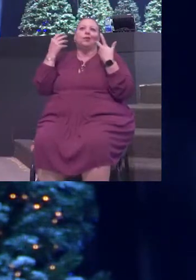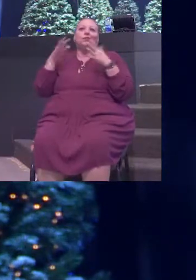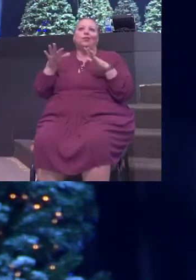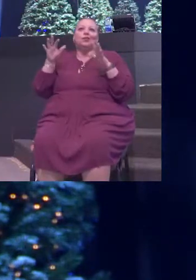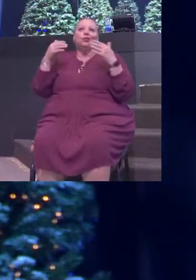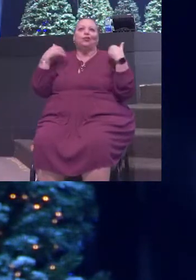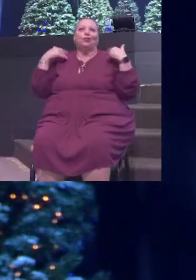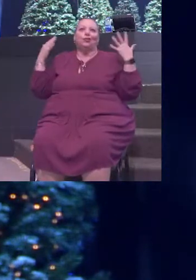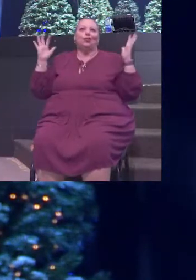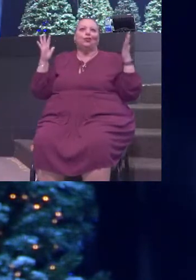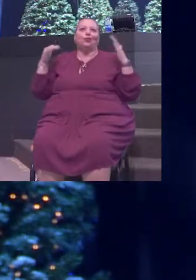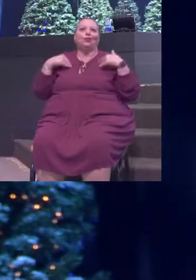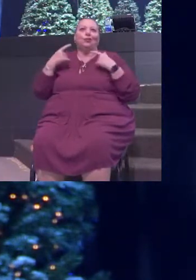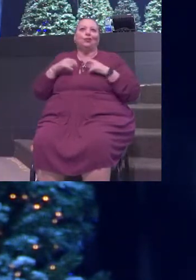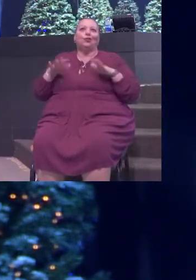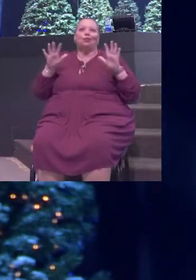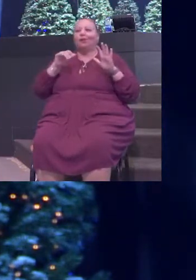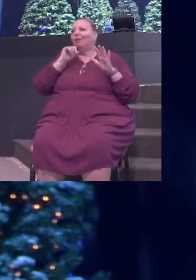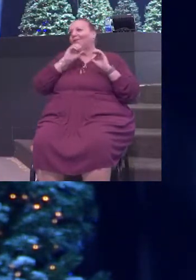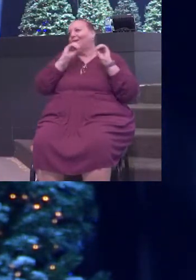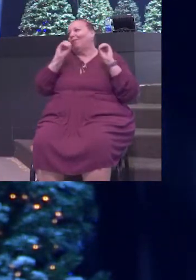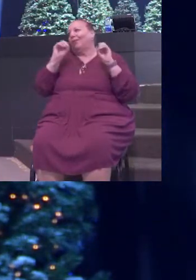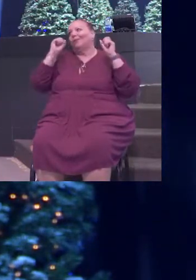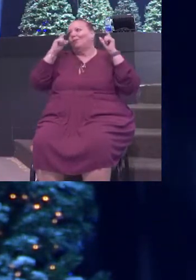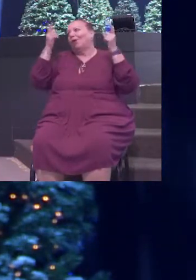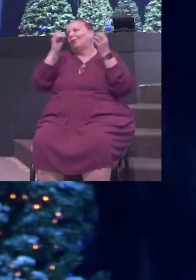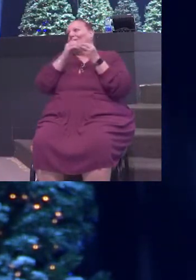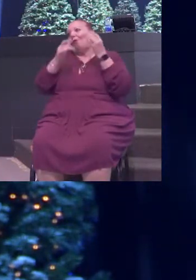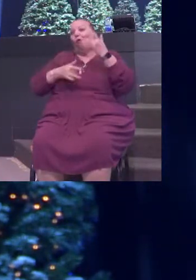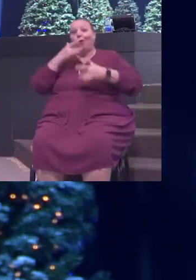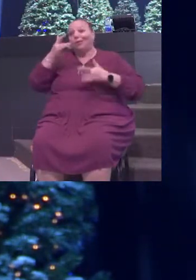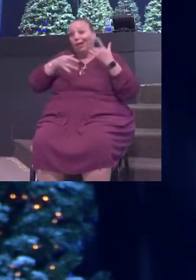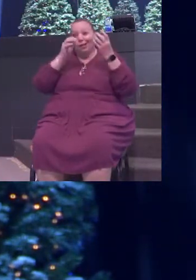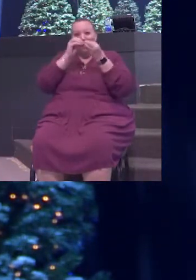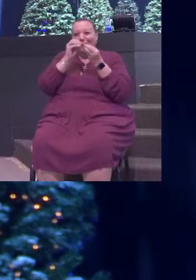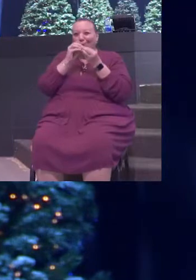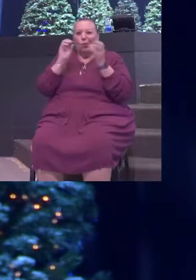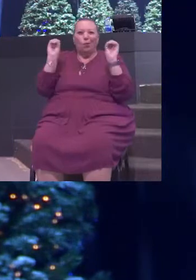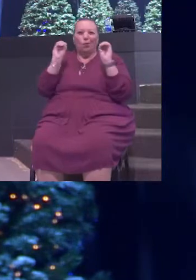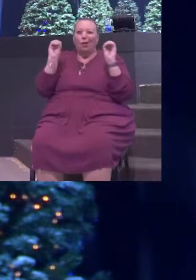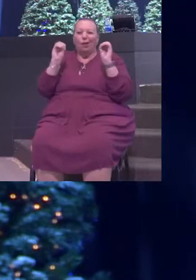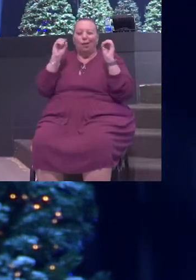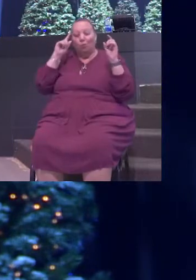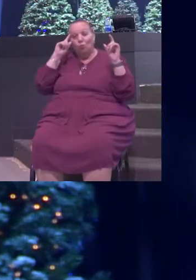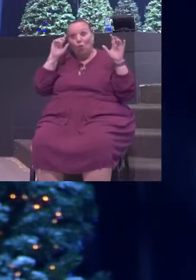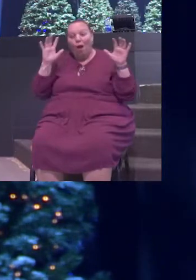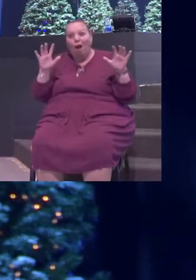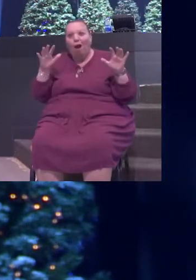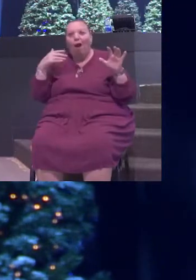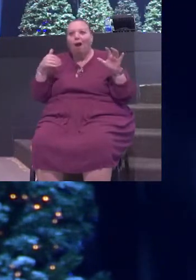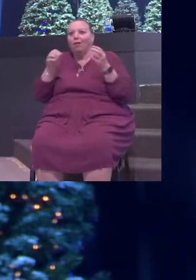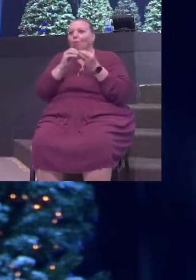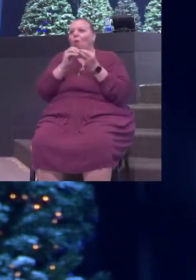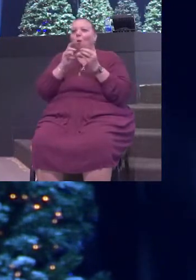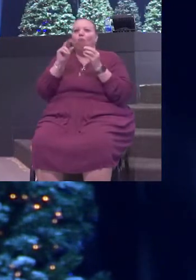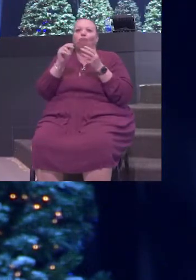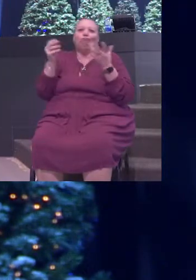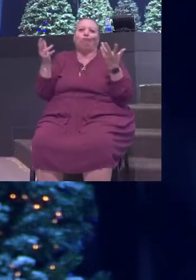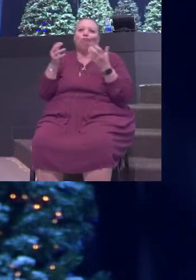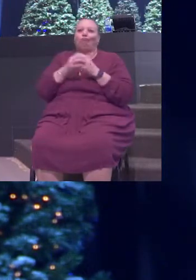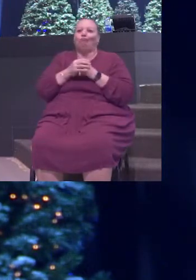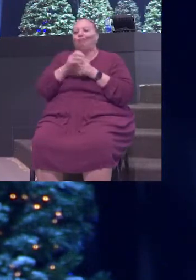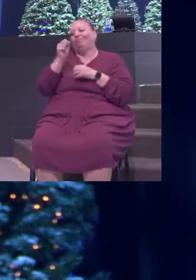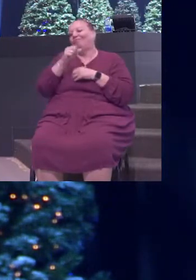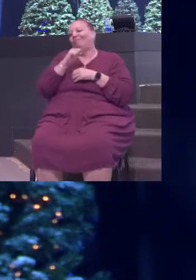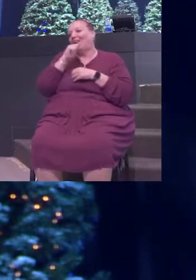t-shirt mindset. Nothing amazes us. Nothing really thrills us or causes us to wonder anymore. I mean, some of you right now are saying,